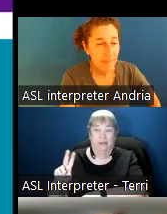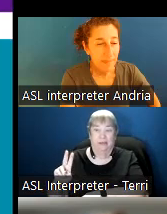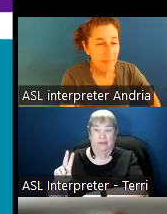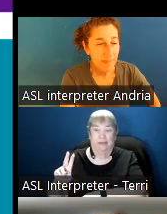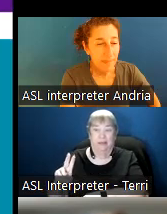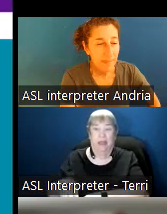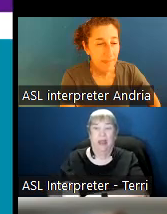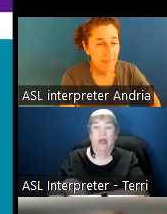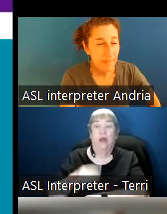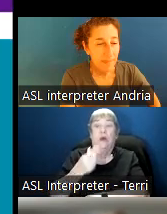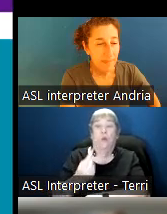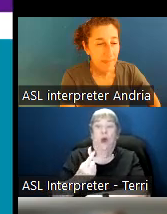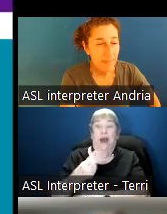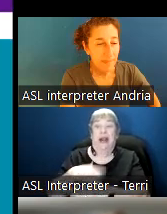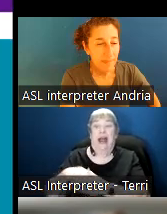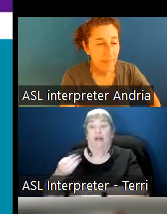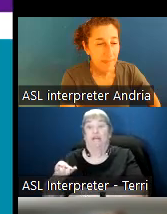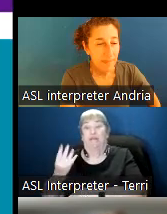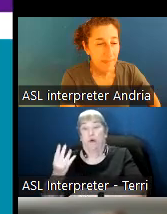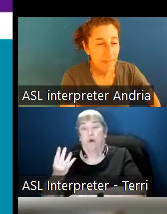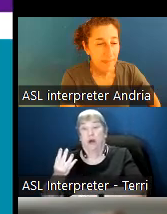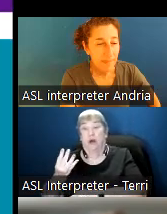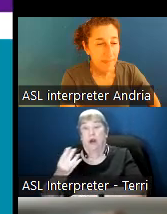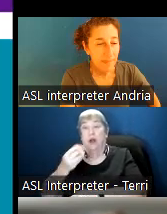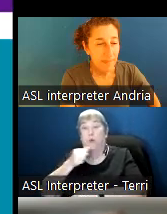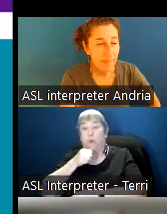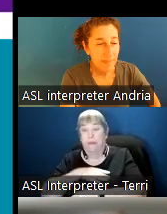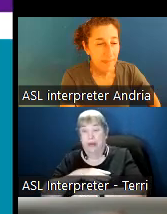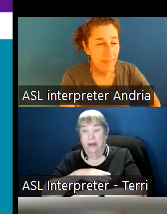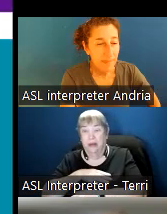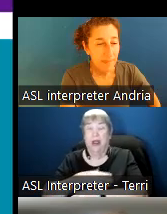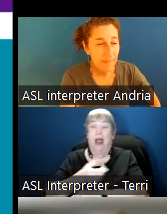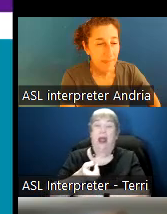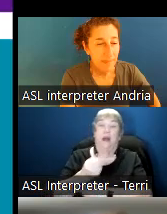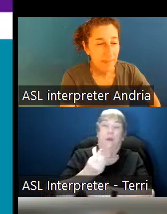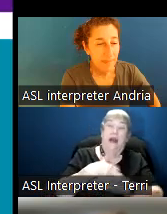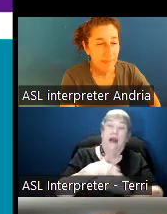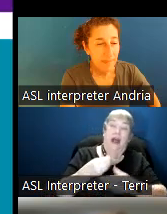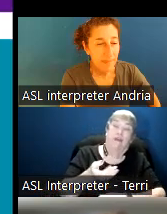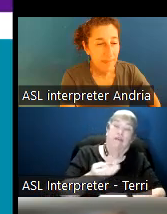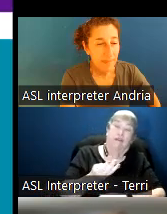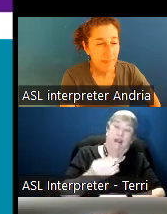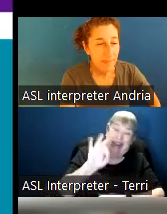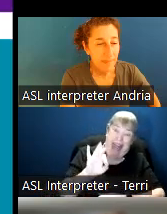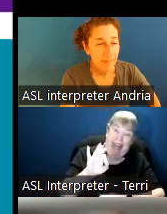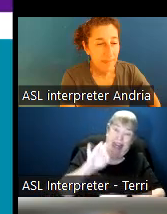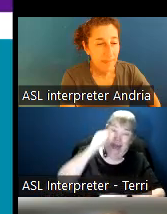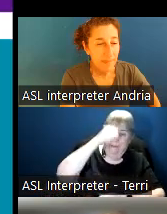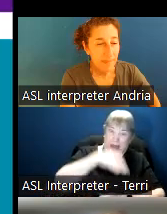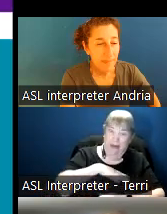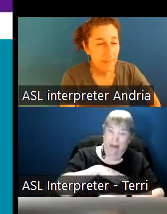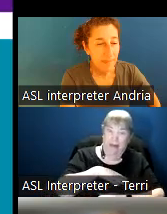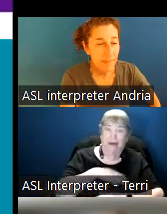sexual violence, and/or intimate partner stalking, with impacts that include injury, fearfulness, post-traumatic